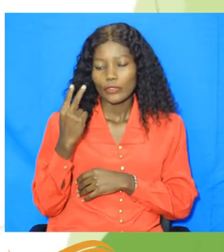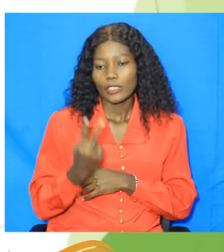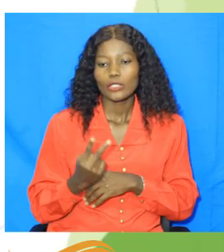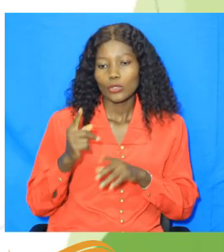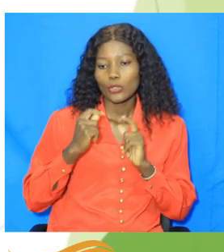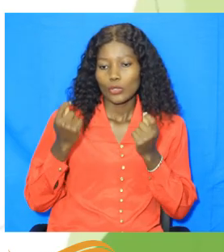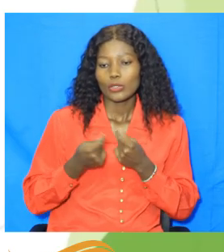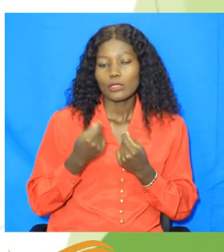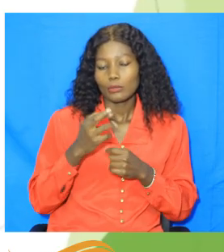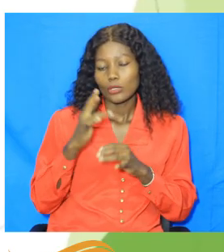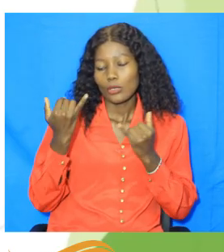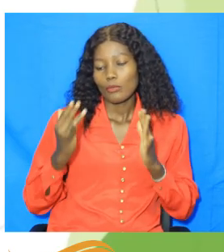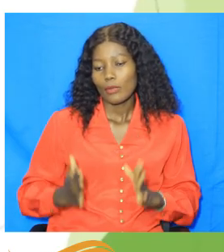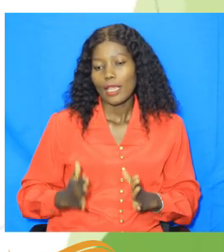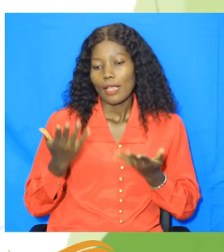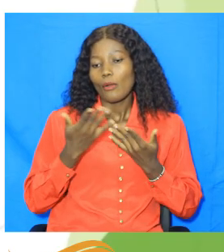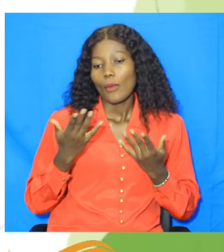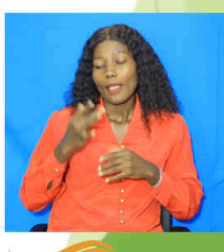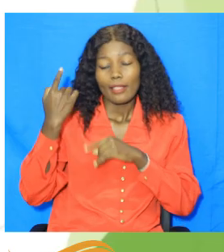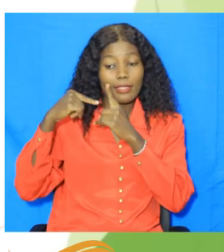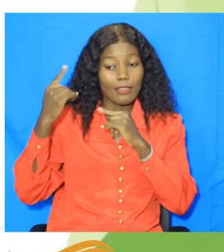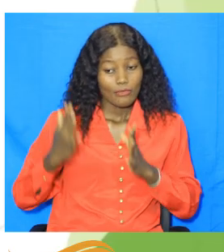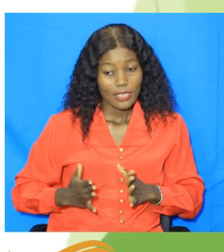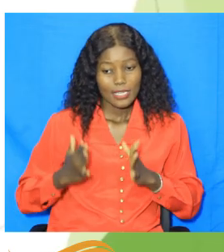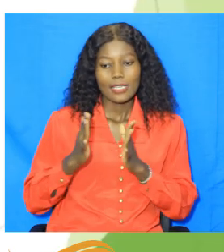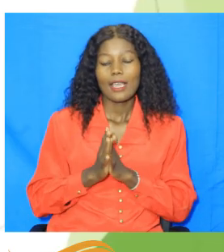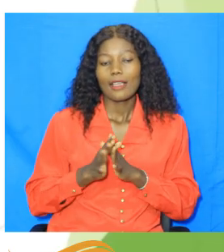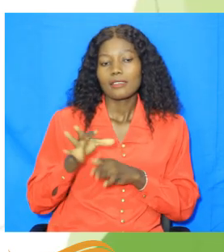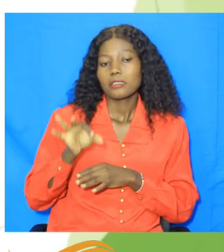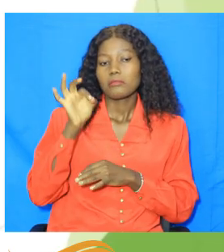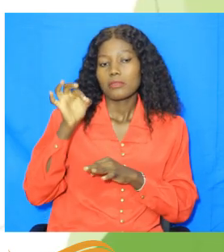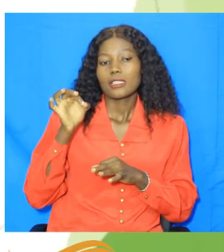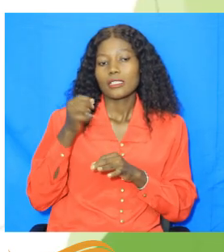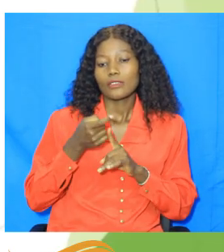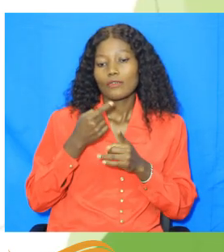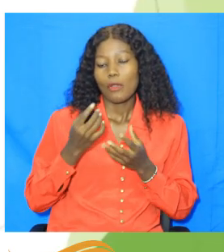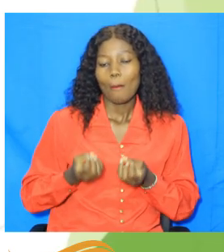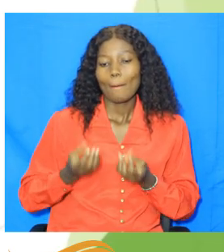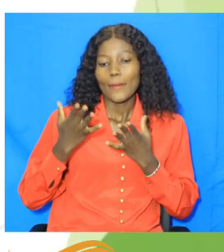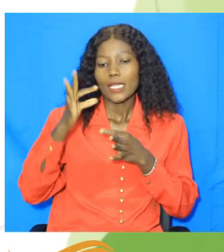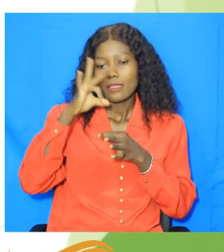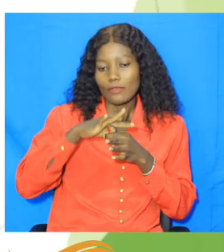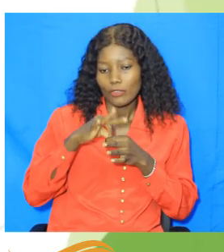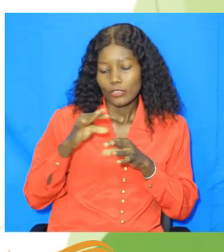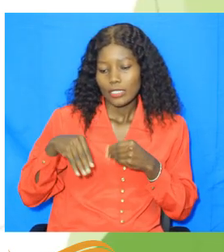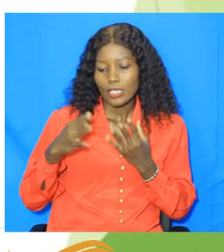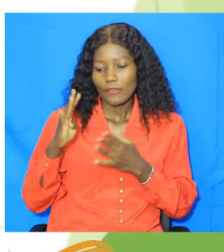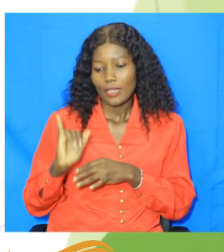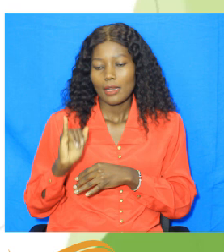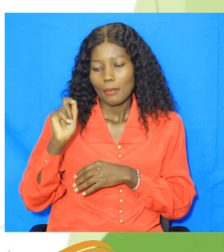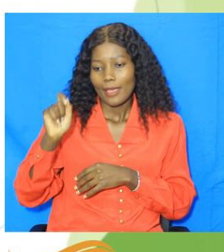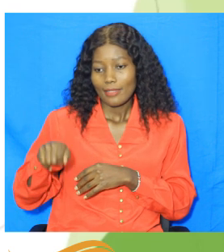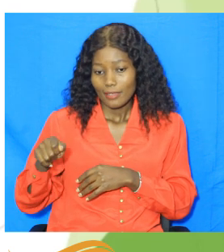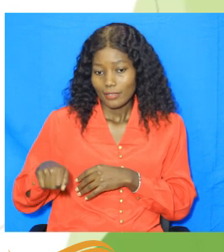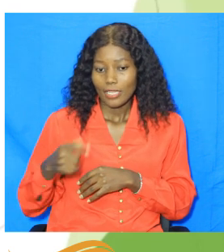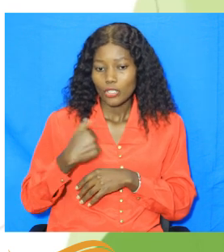teams, whereby the winner is determined by the majority of the votes by the judges. We can